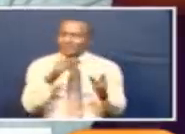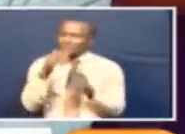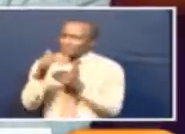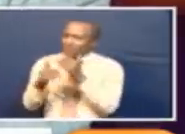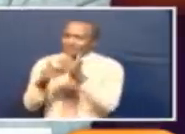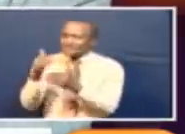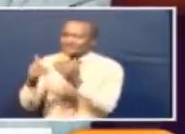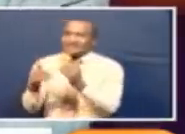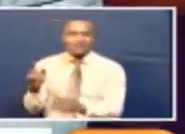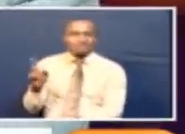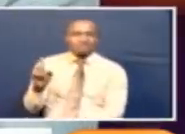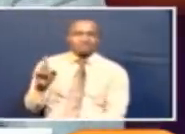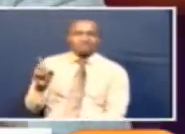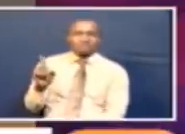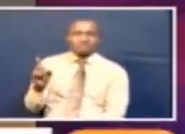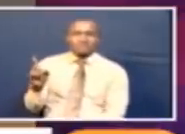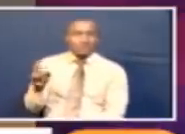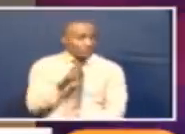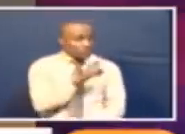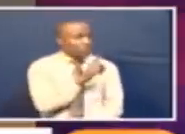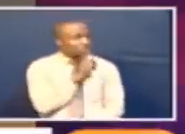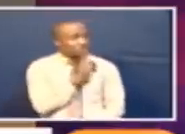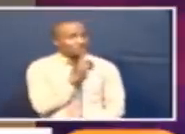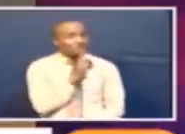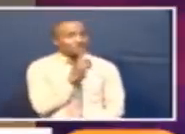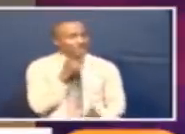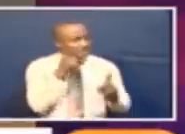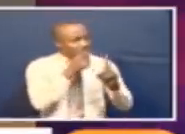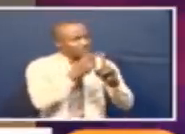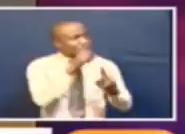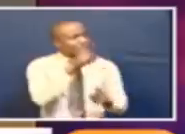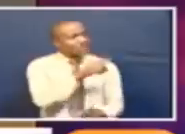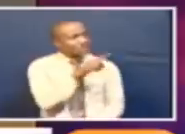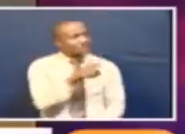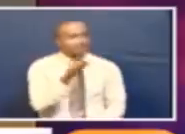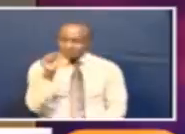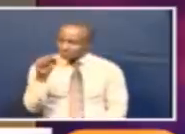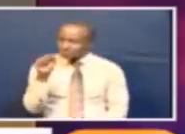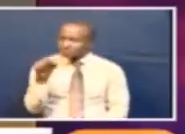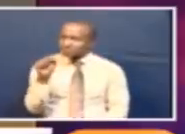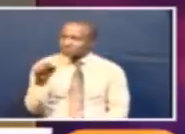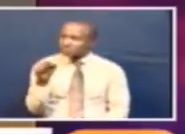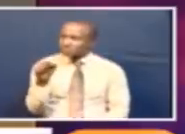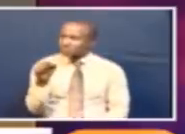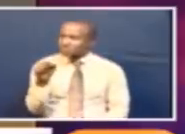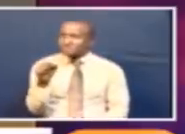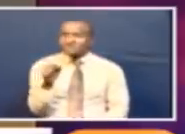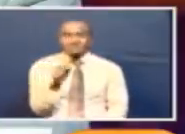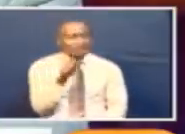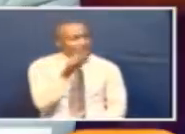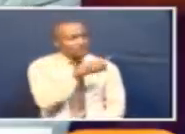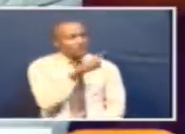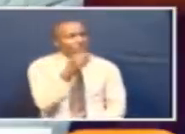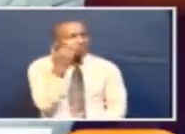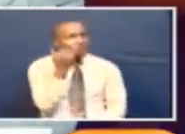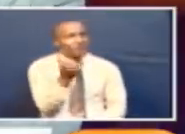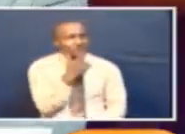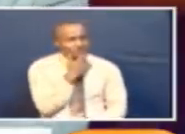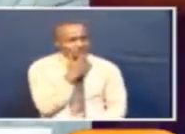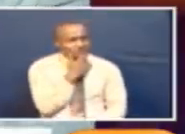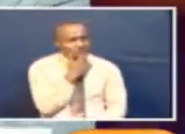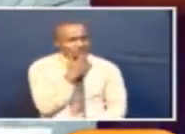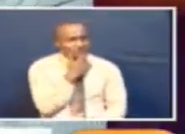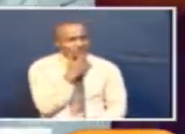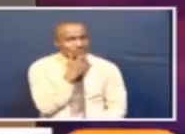procedures. You have said most of this, the intentions are ill. The intentions are ill. Why are the intentions ill? And of course, they have talked about primary health